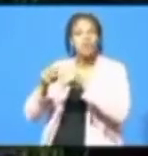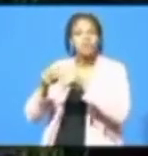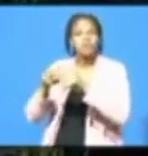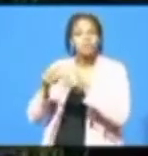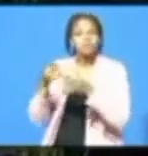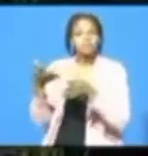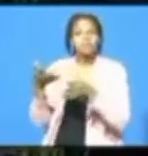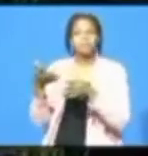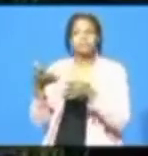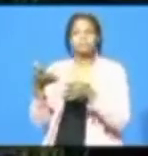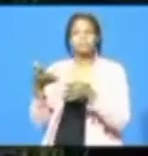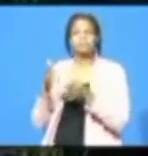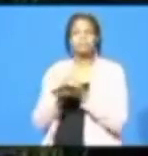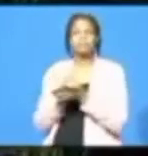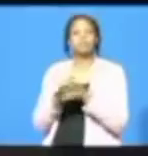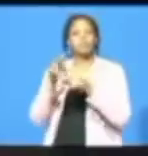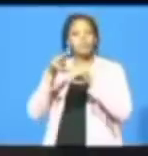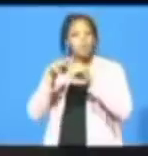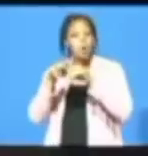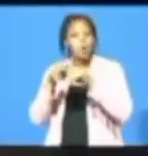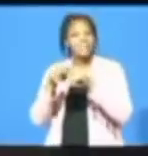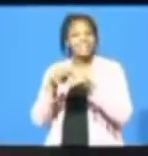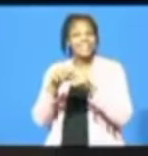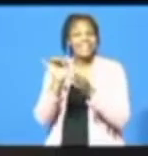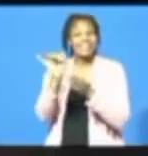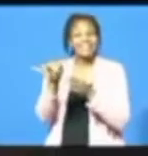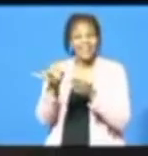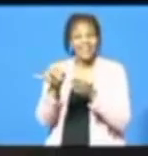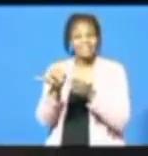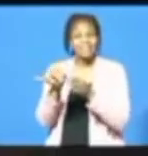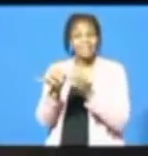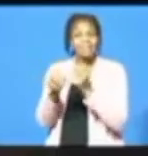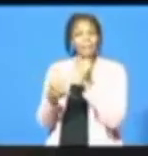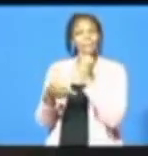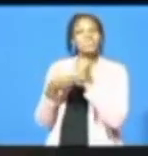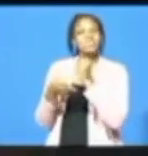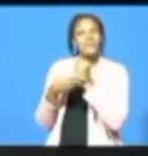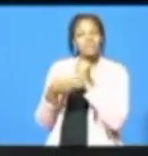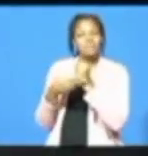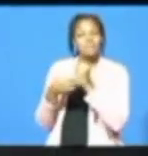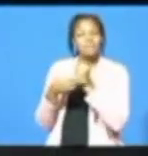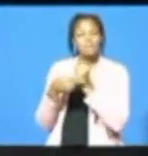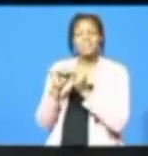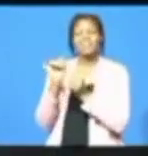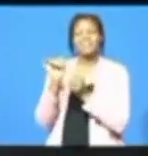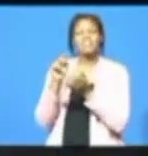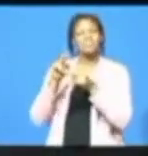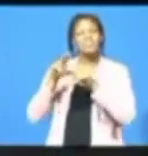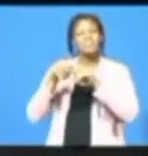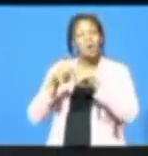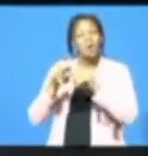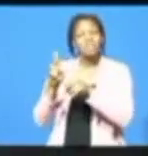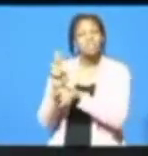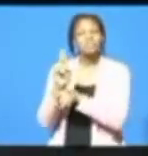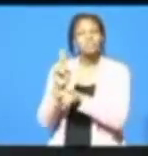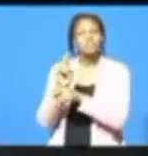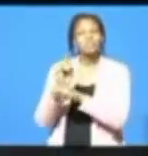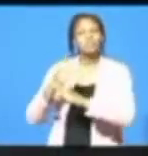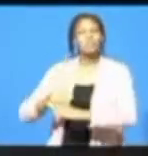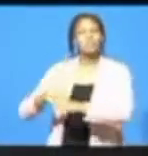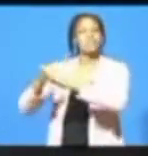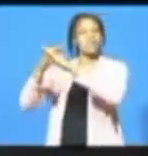is indeed a preservative. Salt is indeed used to